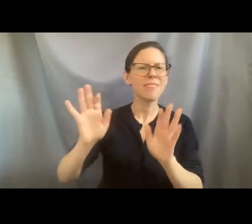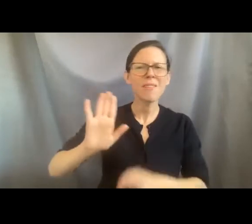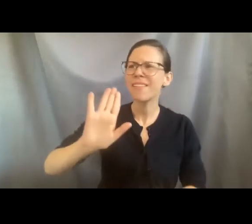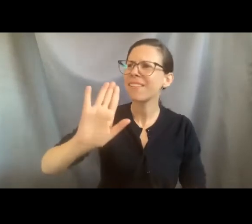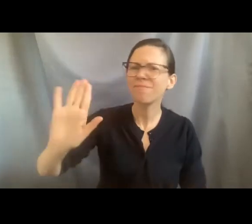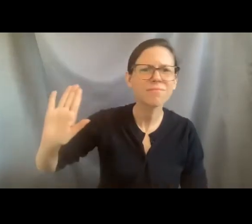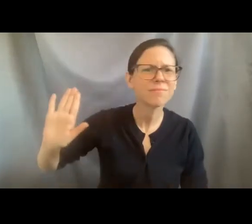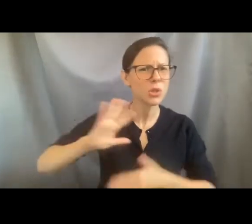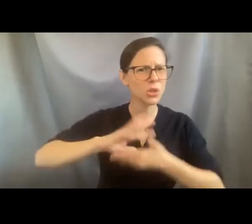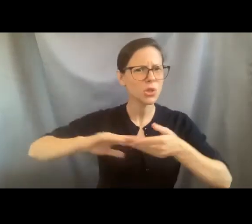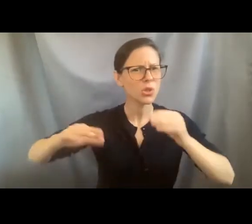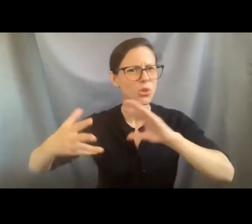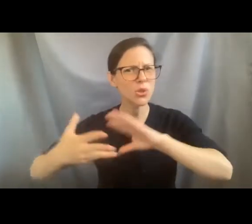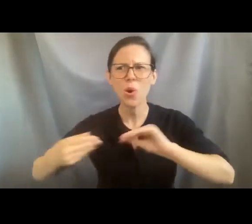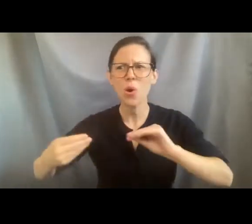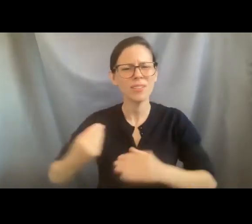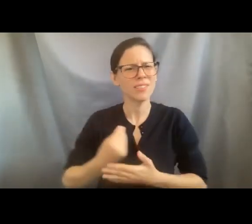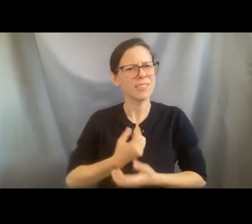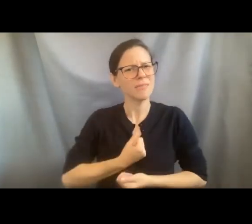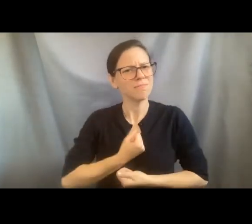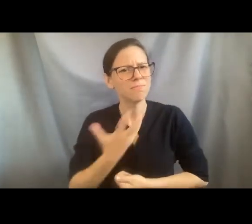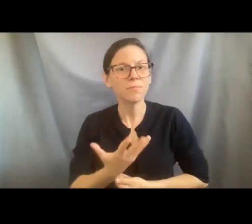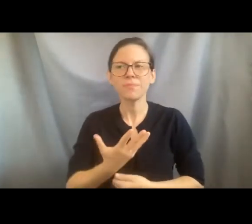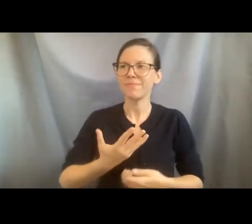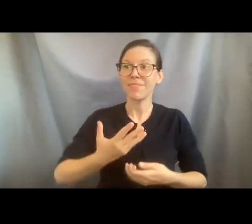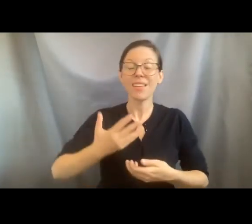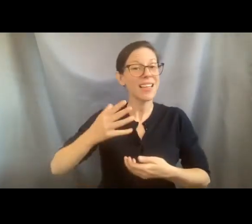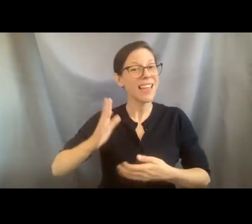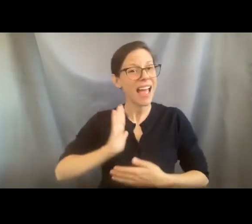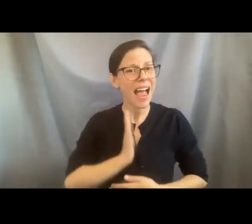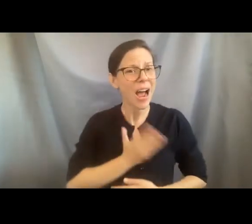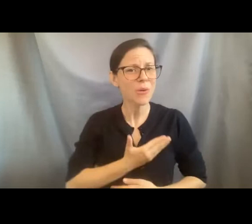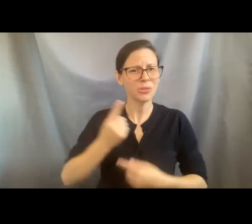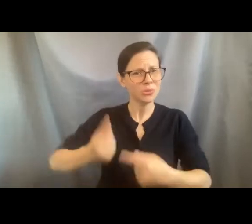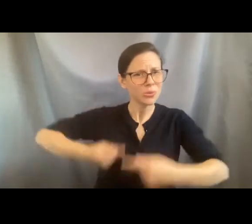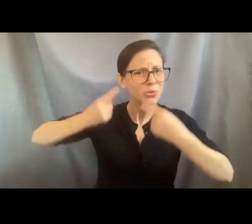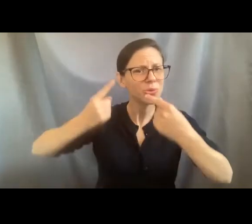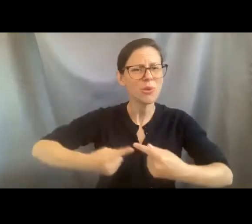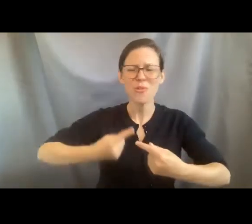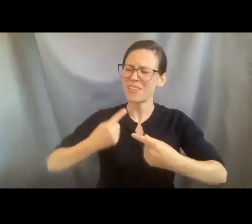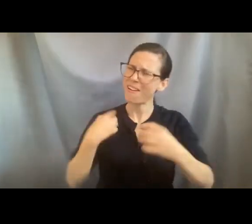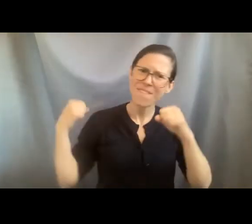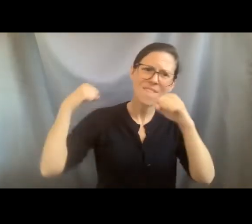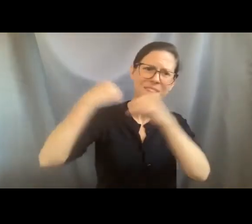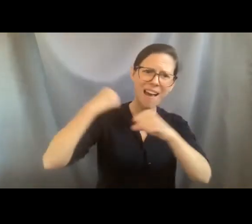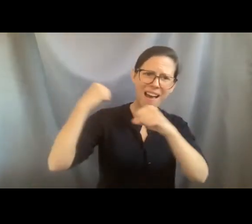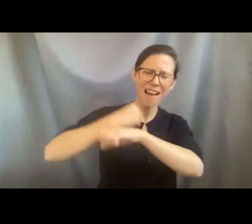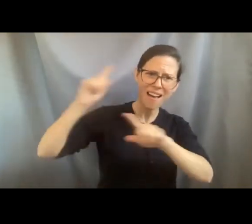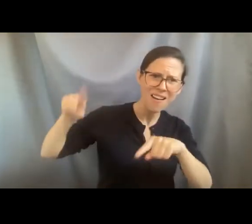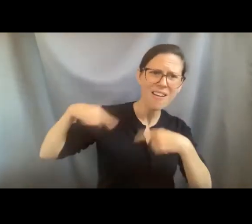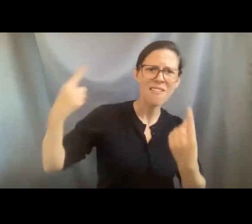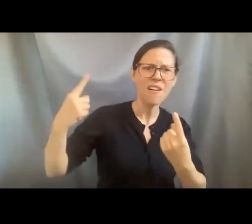that come from what we have struggled and fought tooth and nail to secure, let us